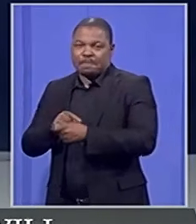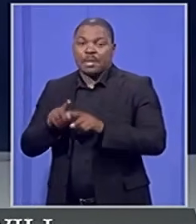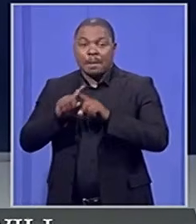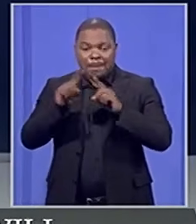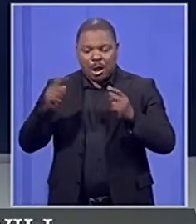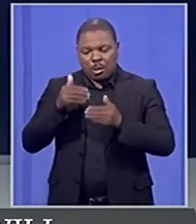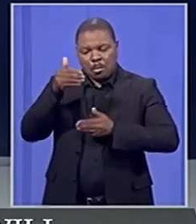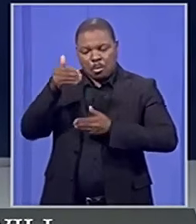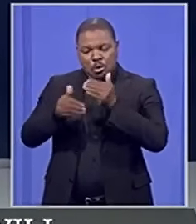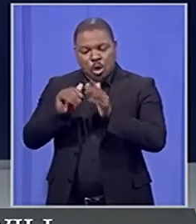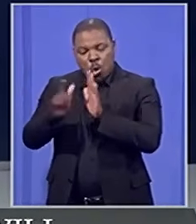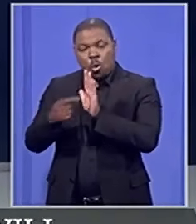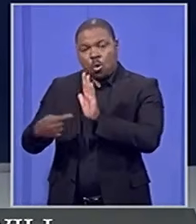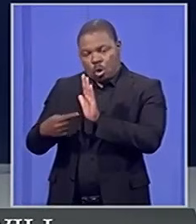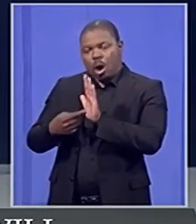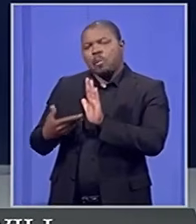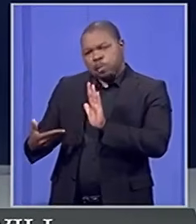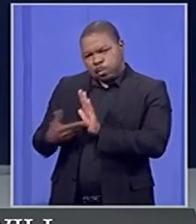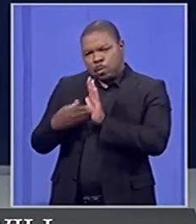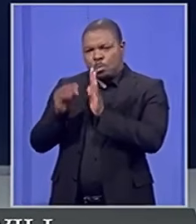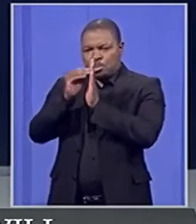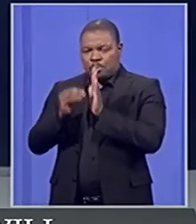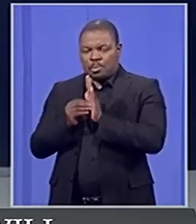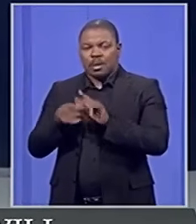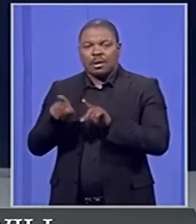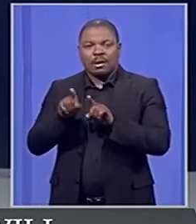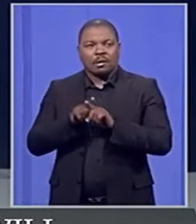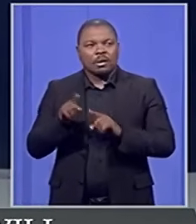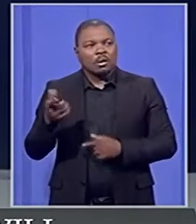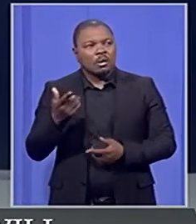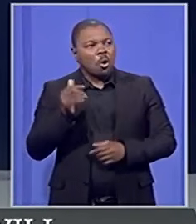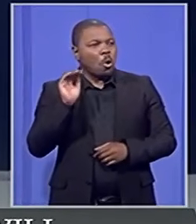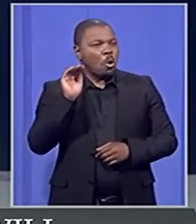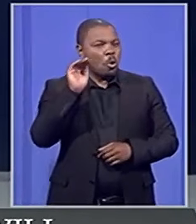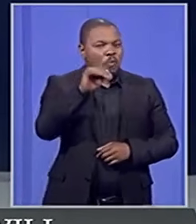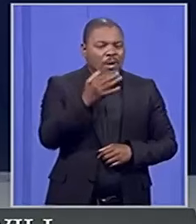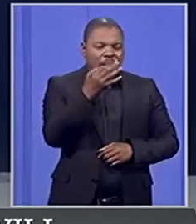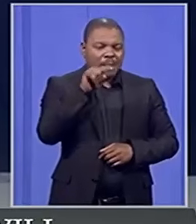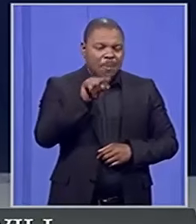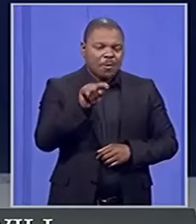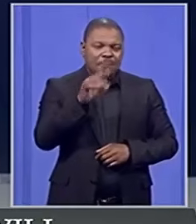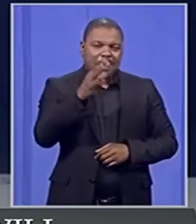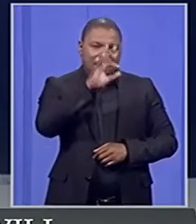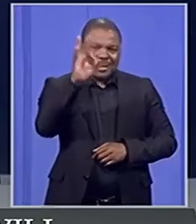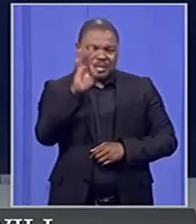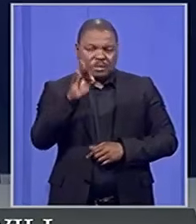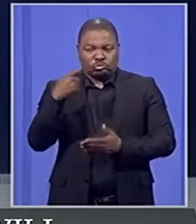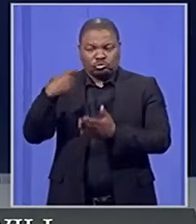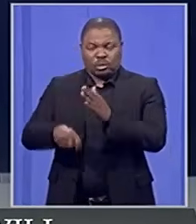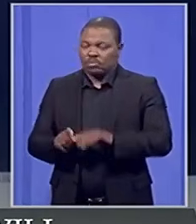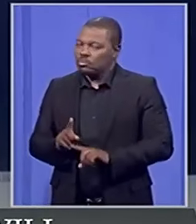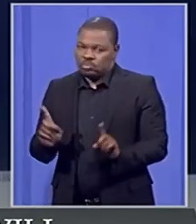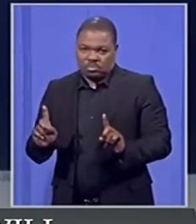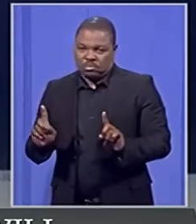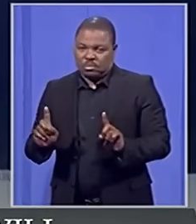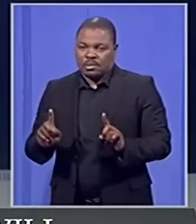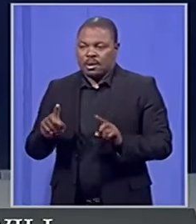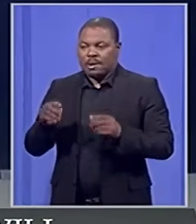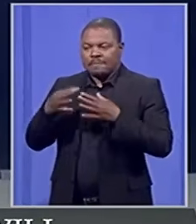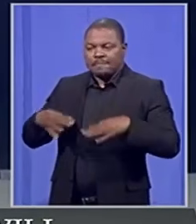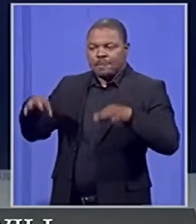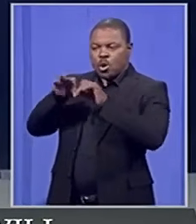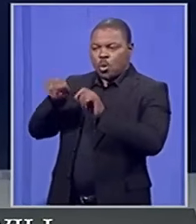molao ha o dumelle hore motho a charge ho feta 3.5% ya diphahlo tse leng hore mofu or value ya